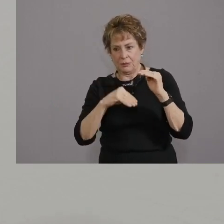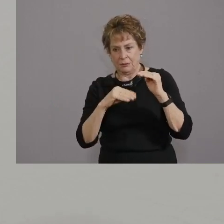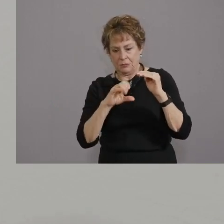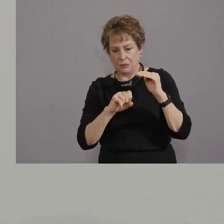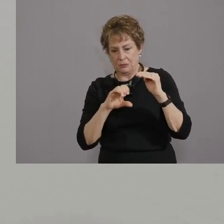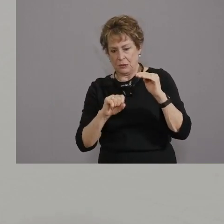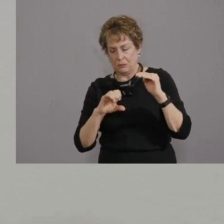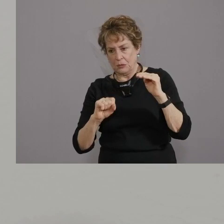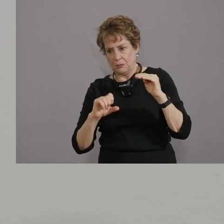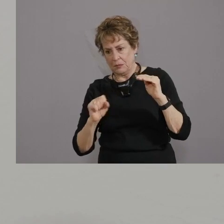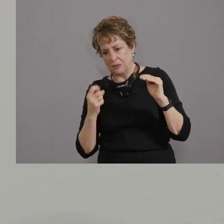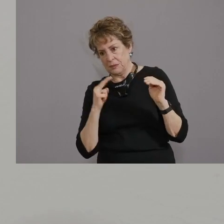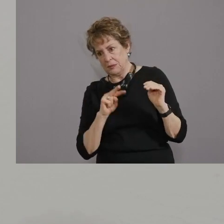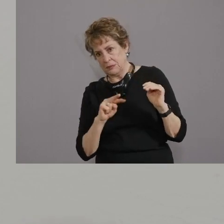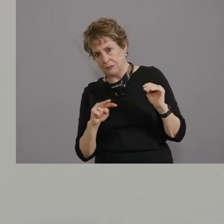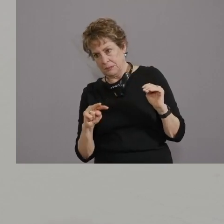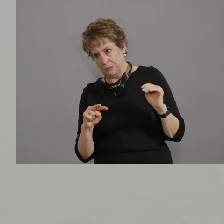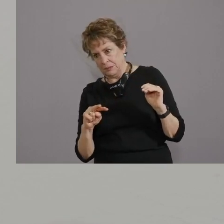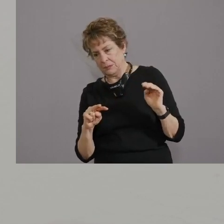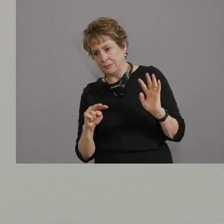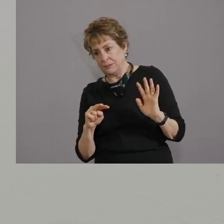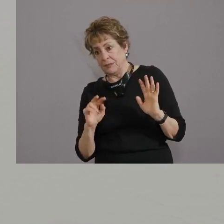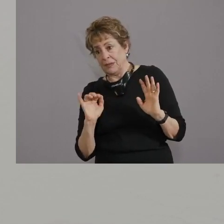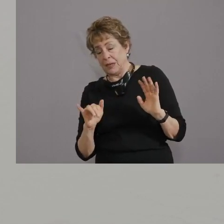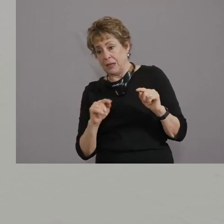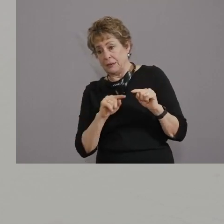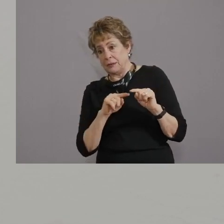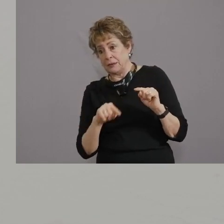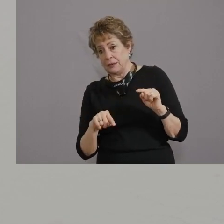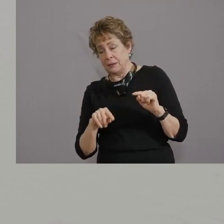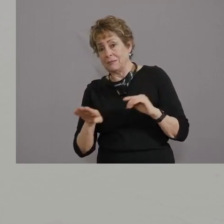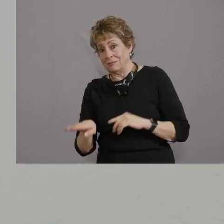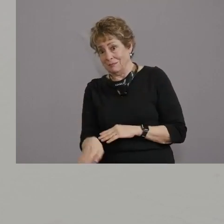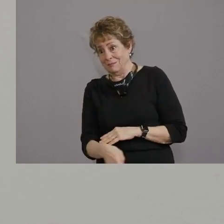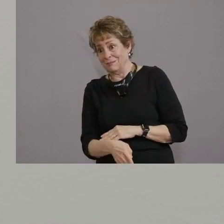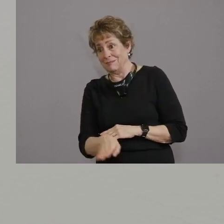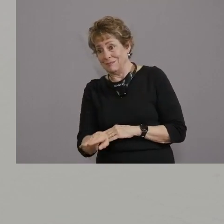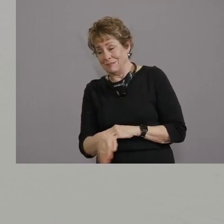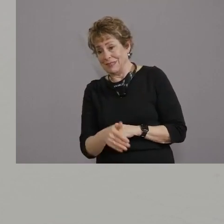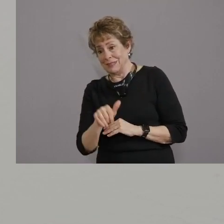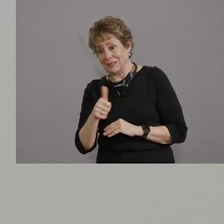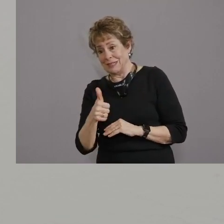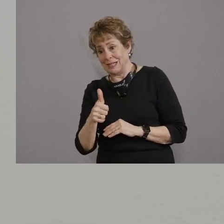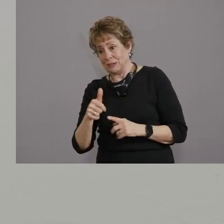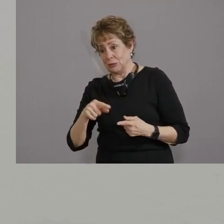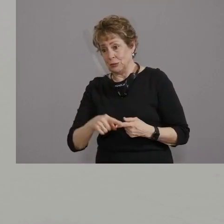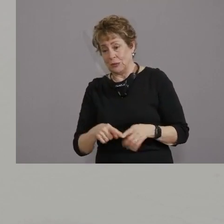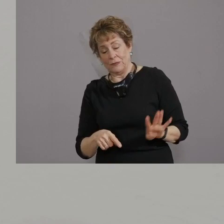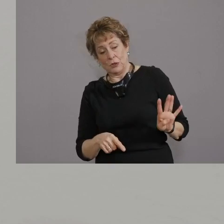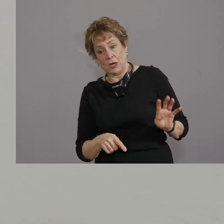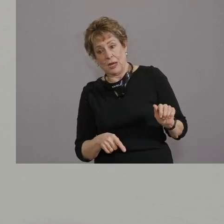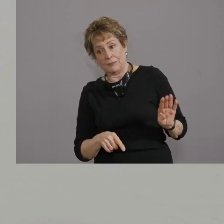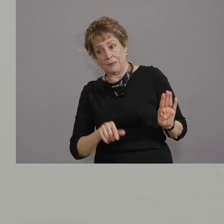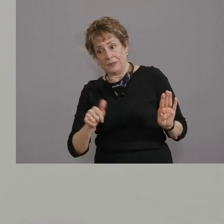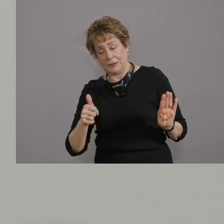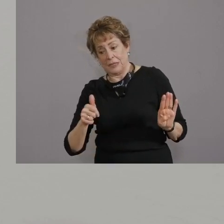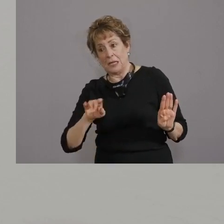our, 10 to 4 a.m. slots. Looking at the vaccine availability